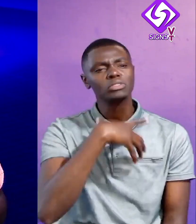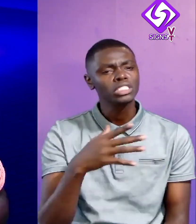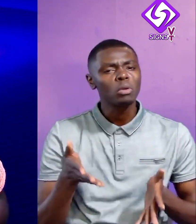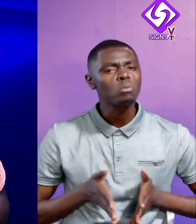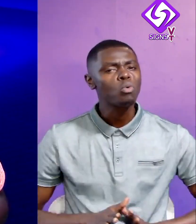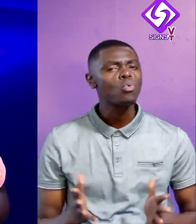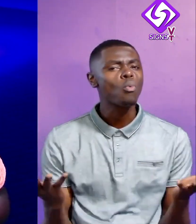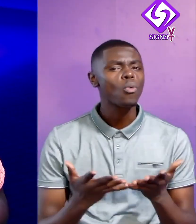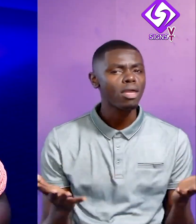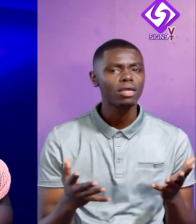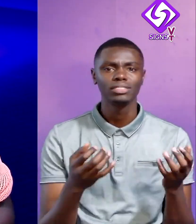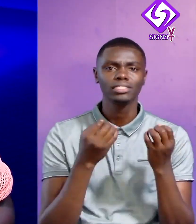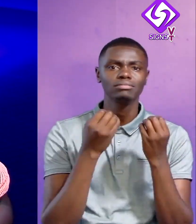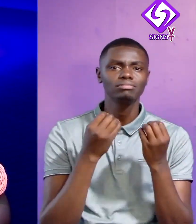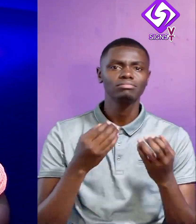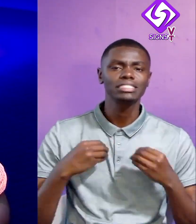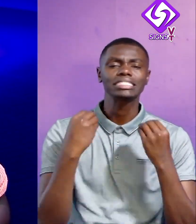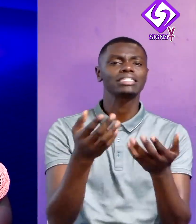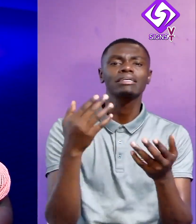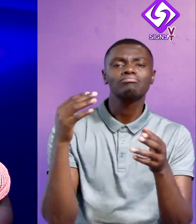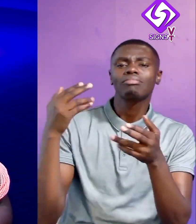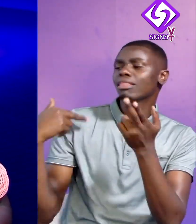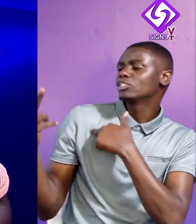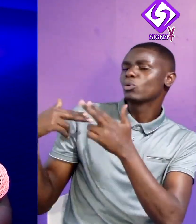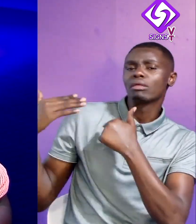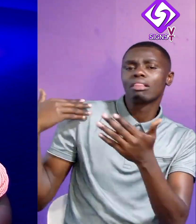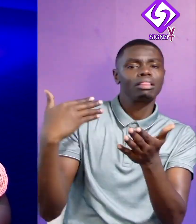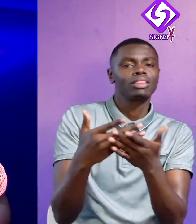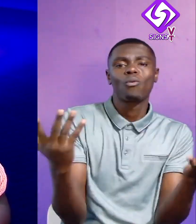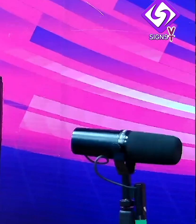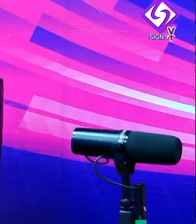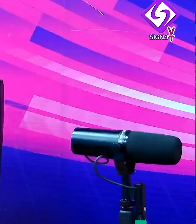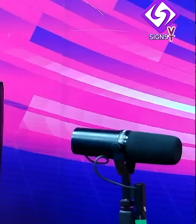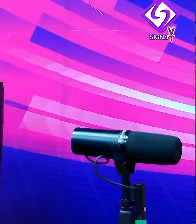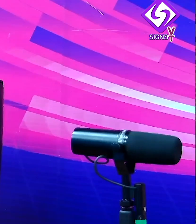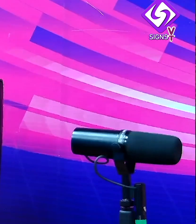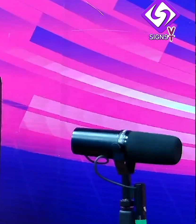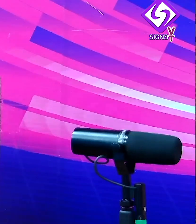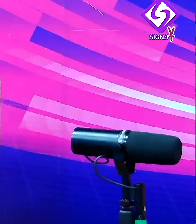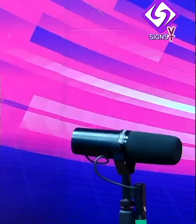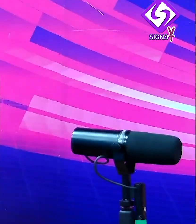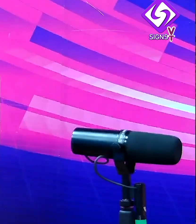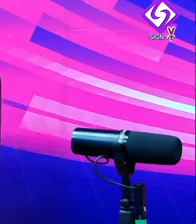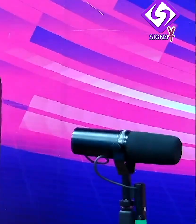born? And tupatie life history yako kidogo. Yeah. Asante. Thank you.